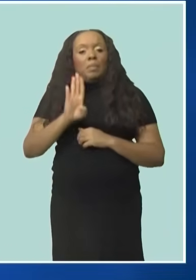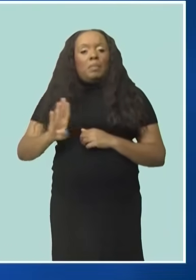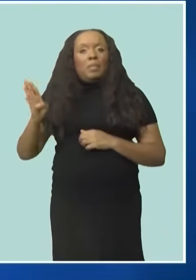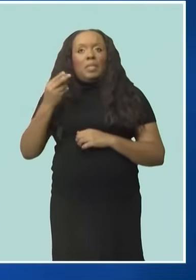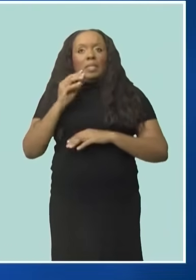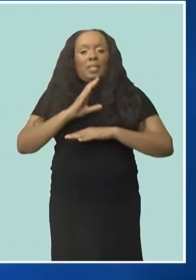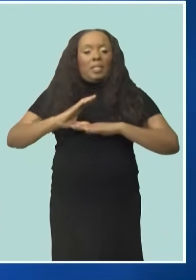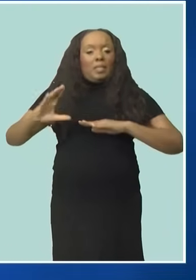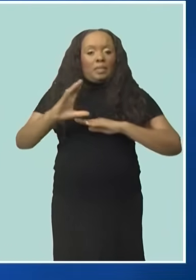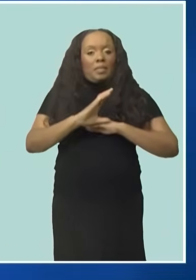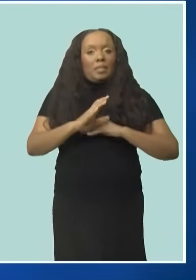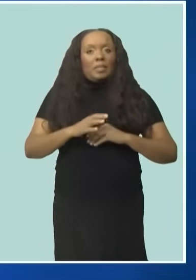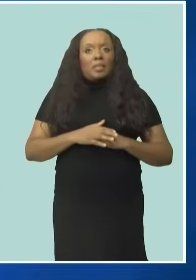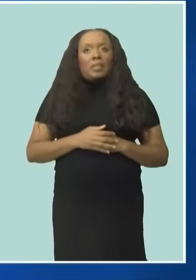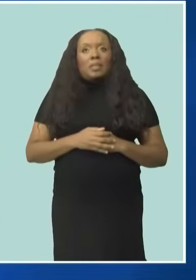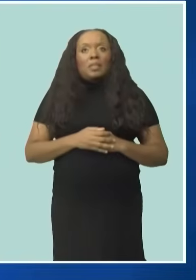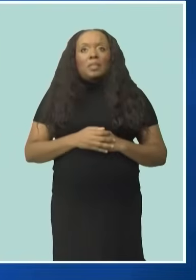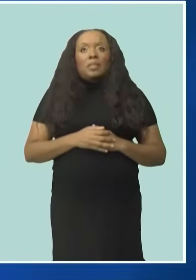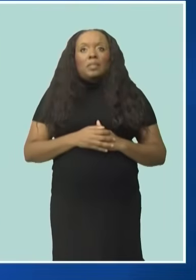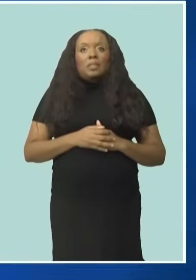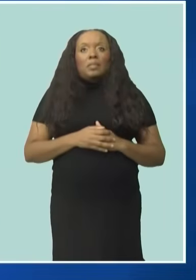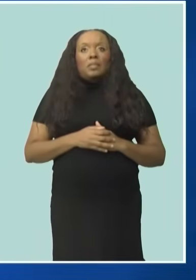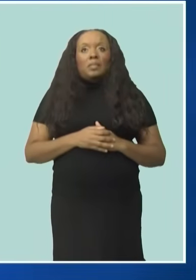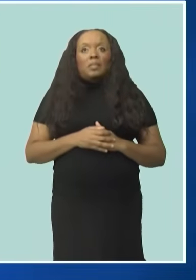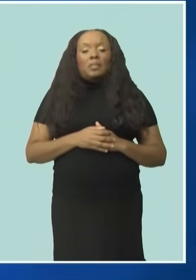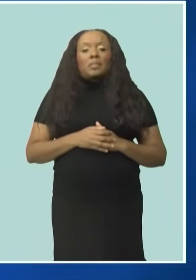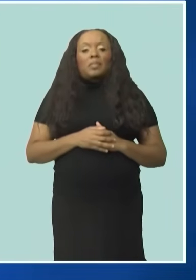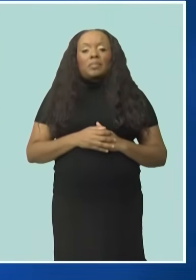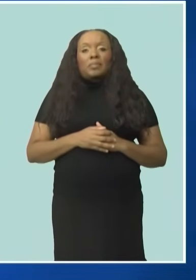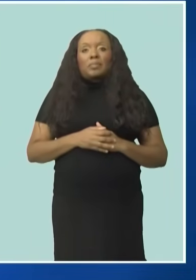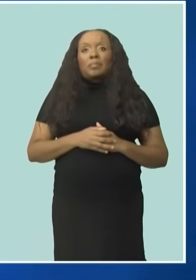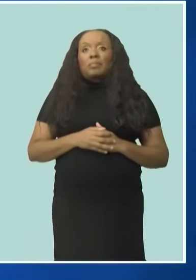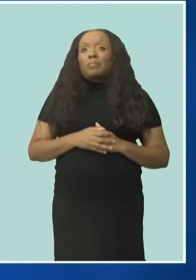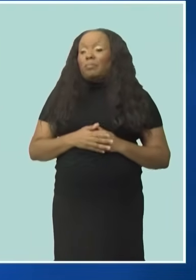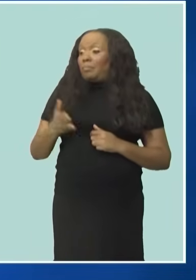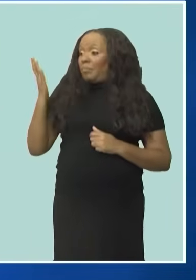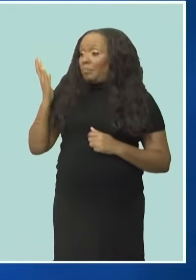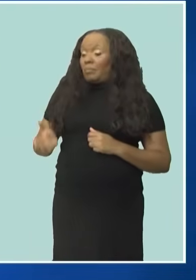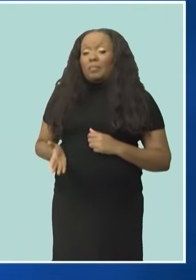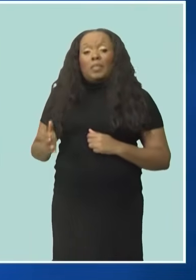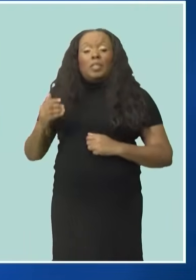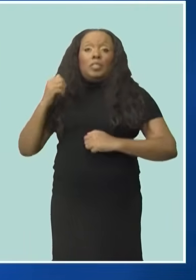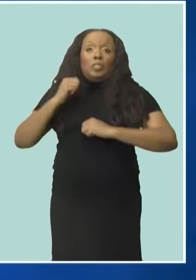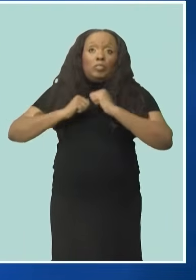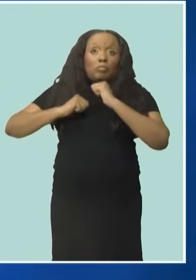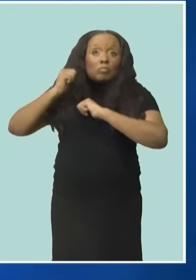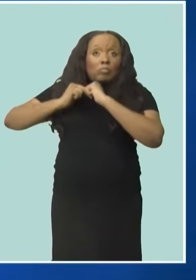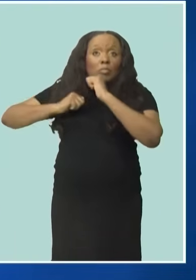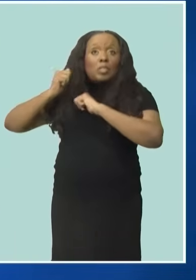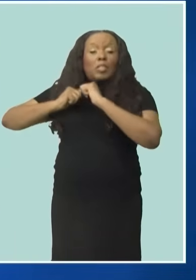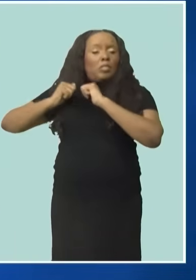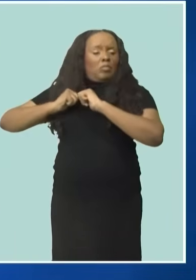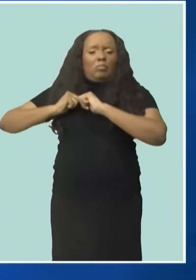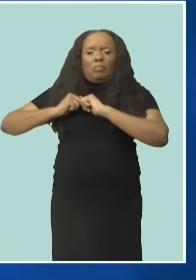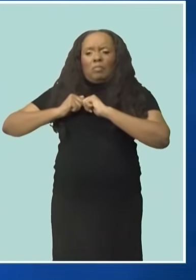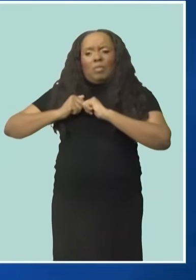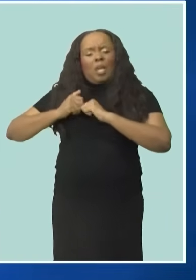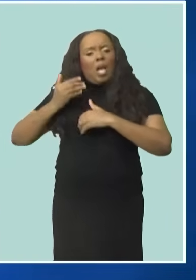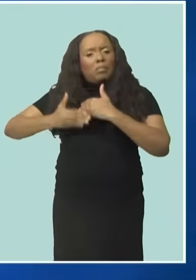Caribbean. With alignment and structure and with intentional interventions, we can go